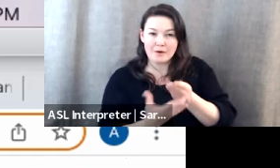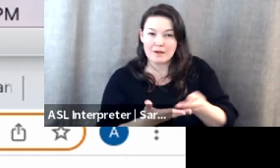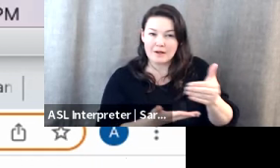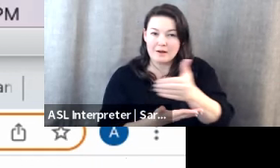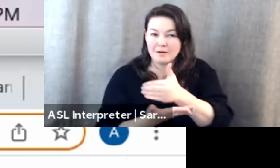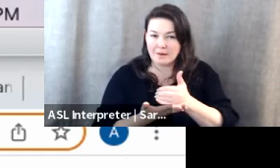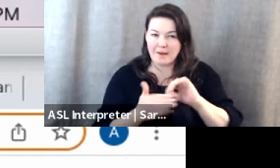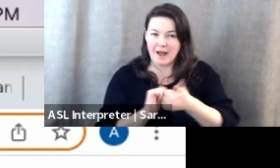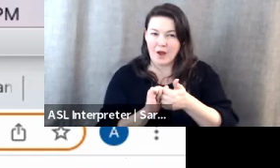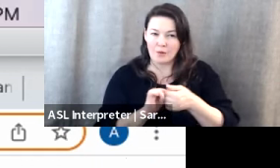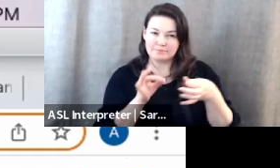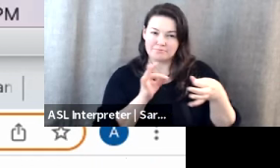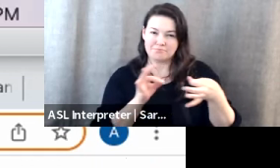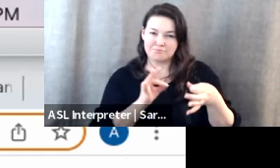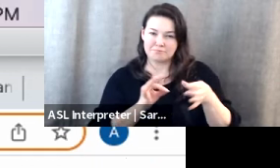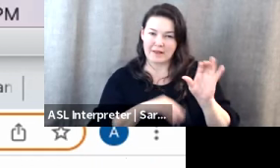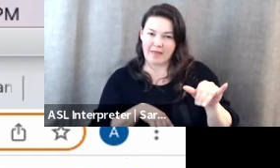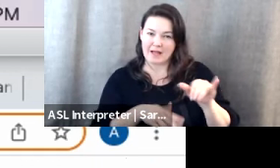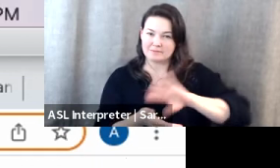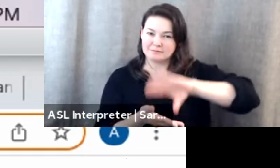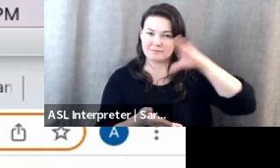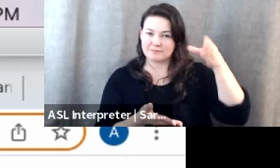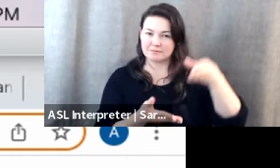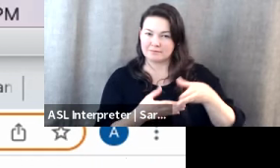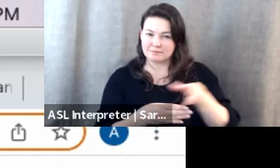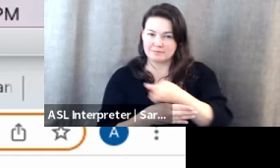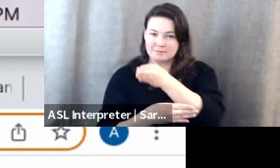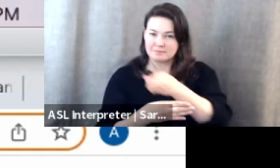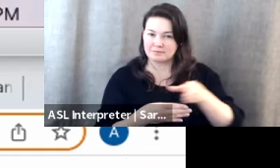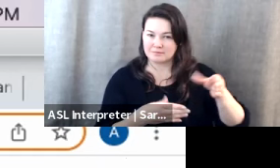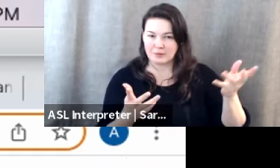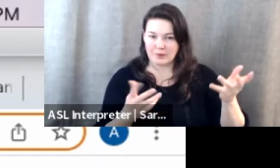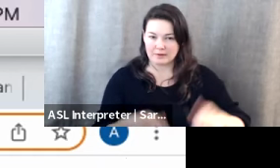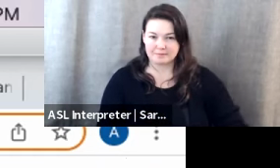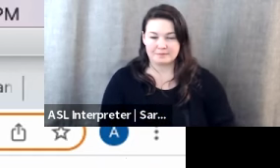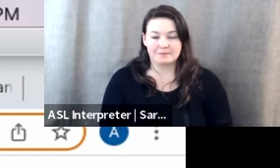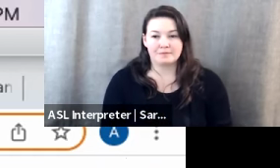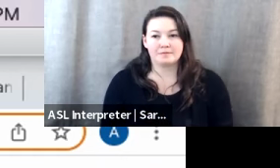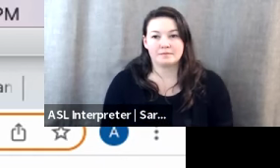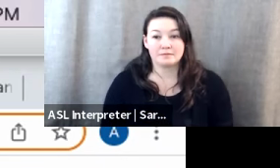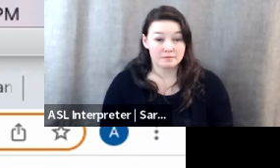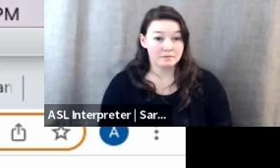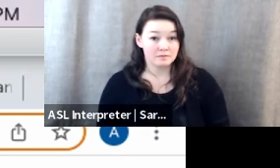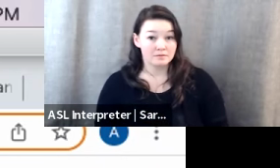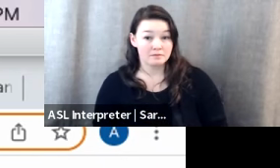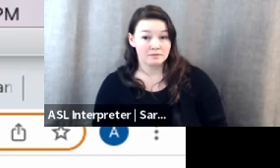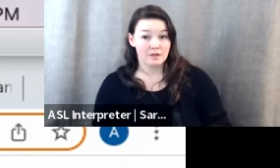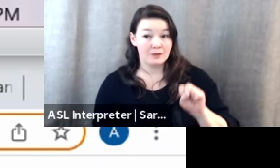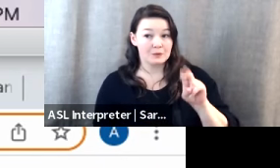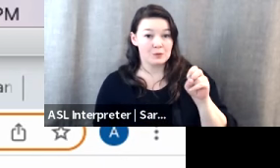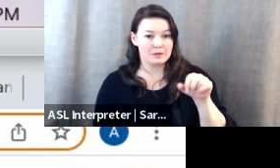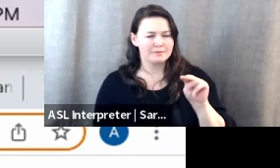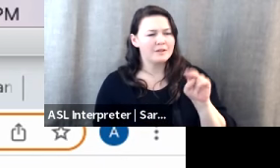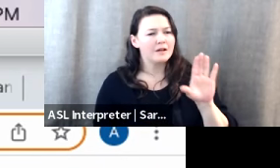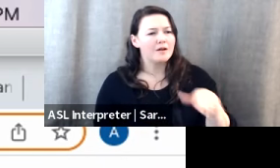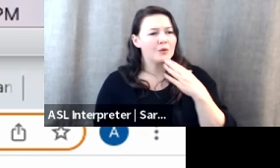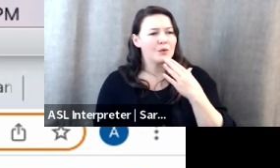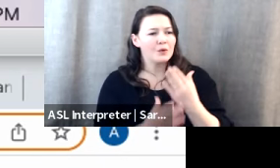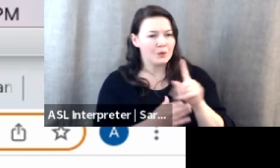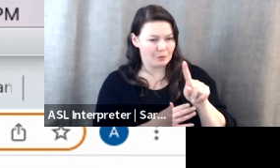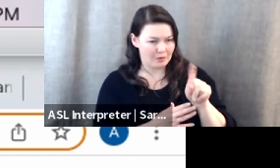lo que son de bajo ingresos o ingresos moderados? That's a good question. So I think our guide